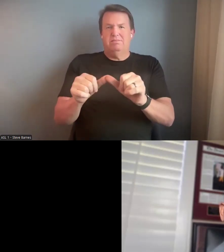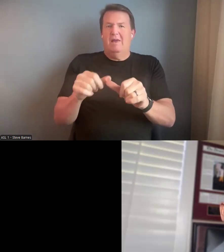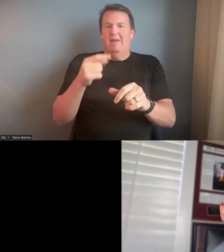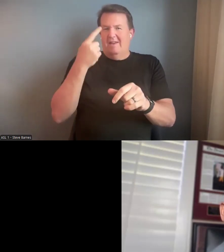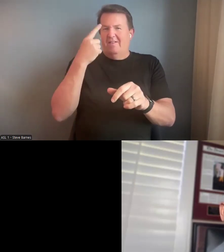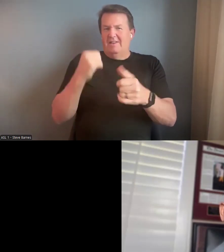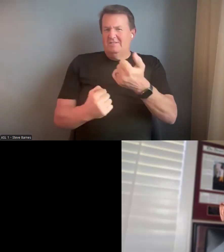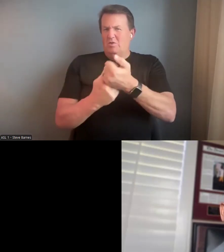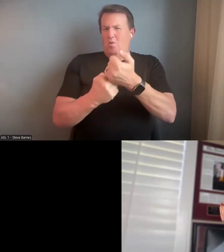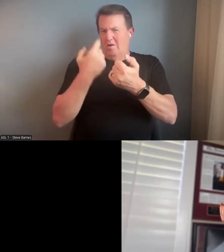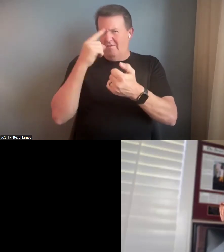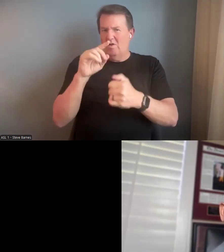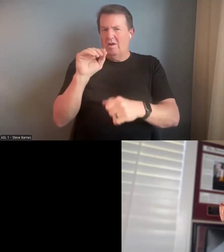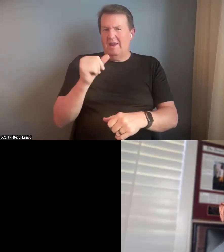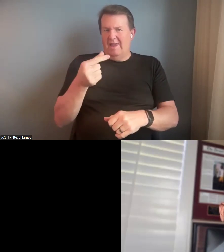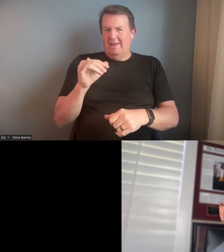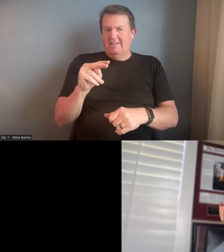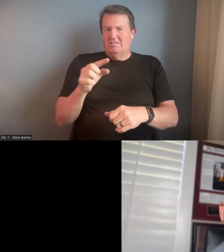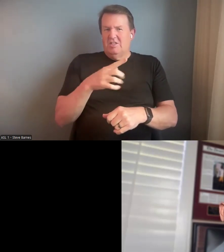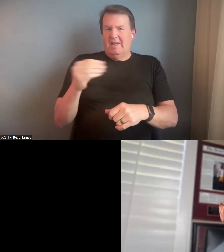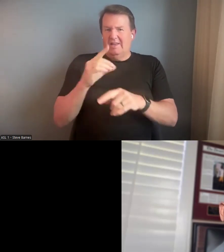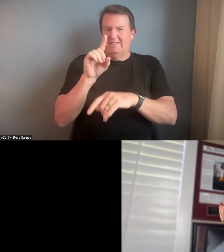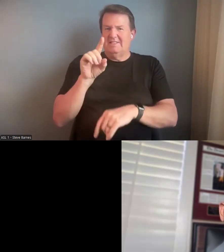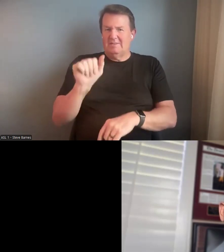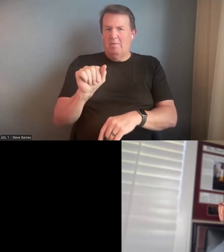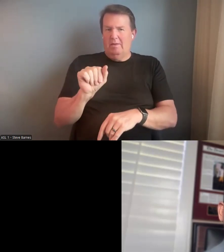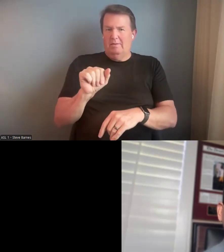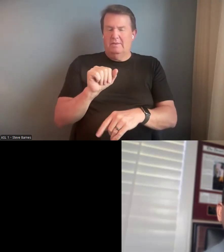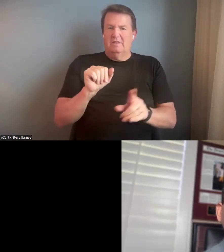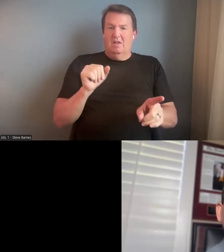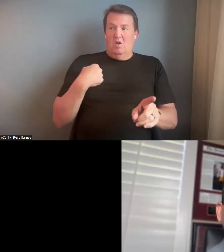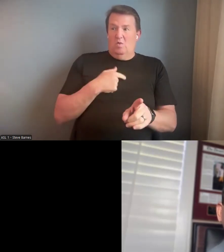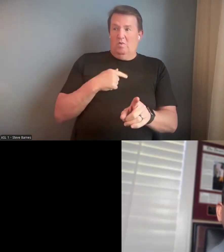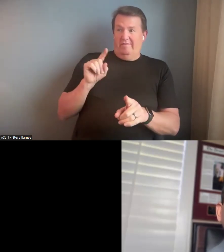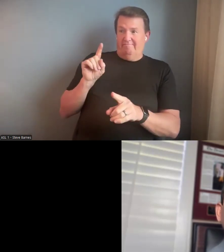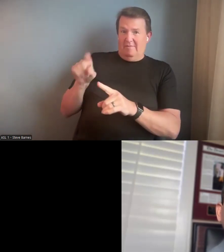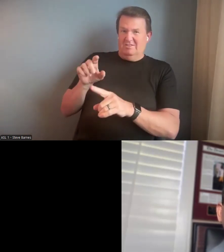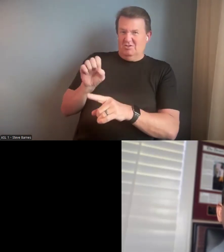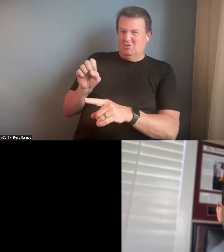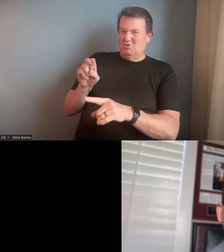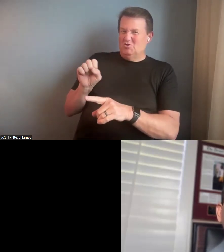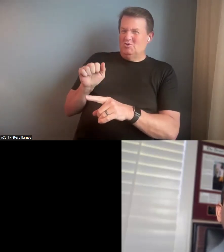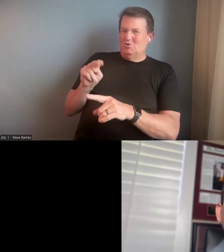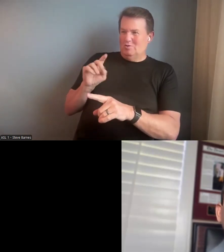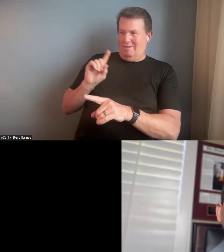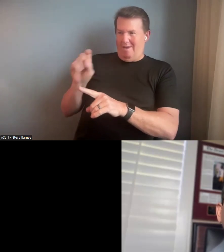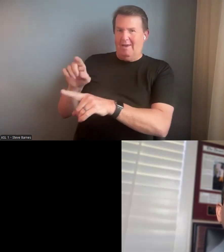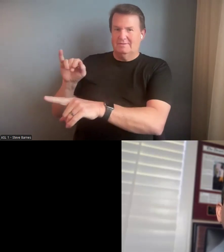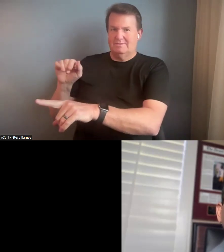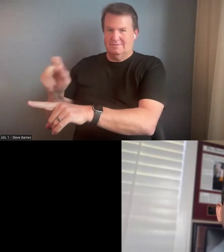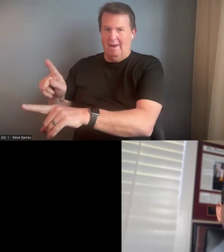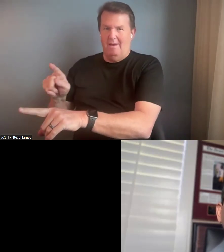Disabilities member. Jax has been asked by our director, Susan DeMorris, to serve as